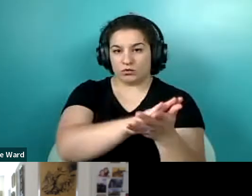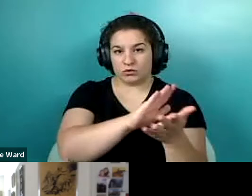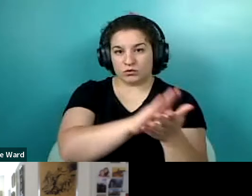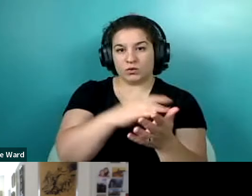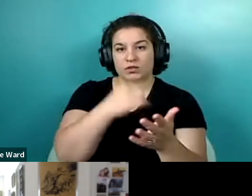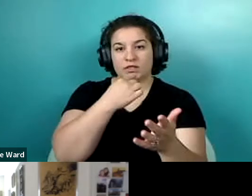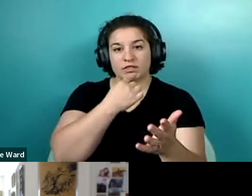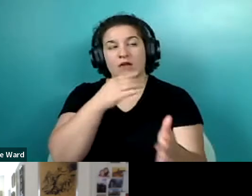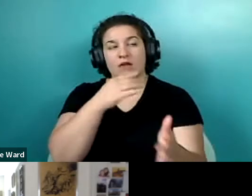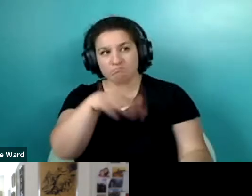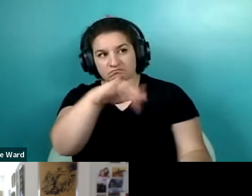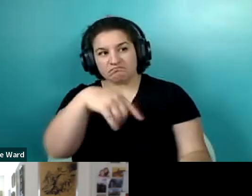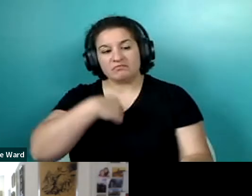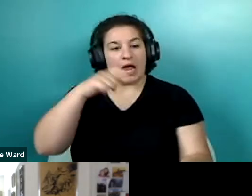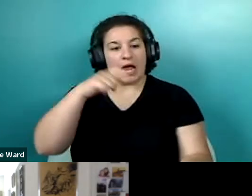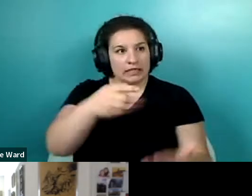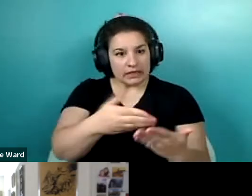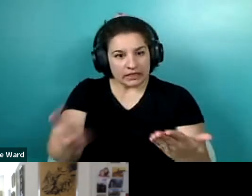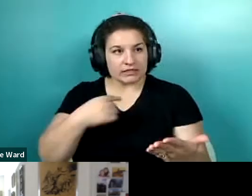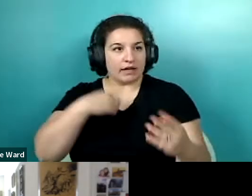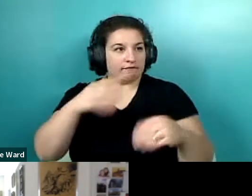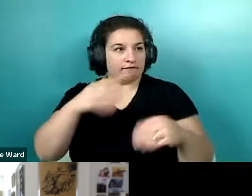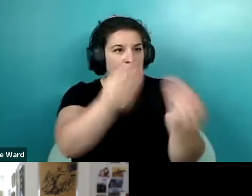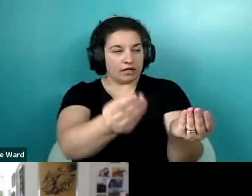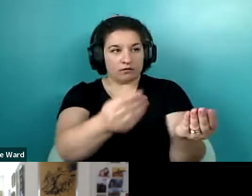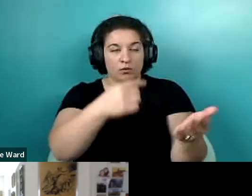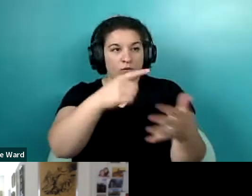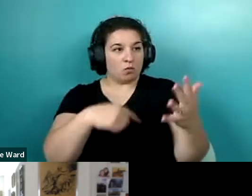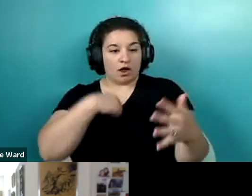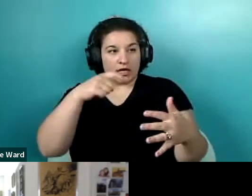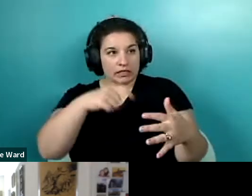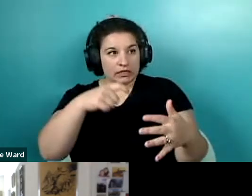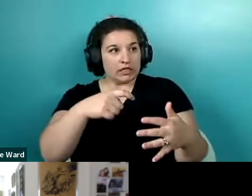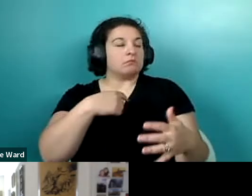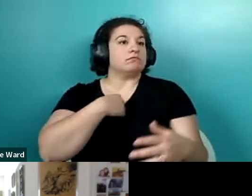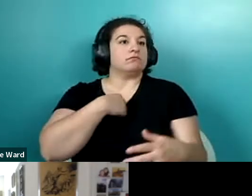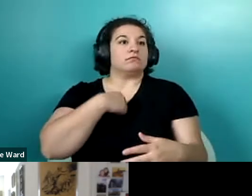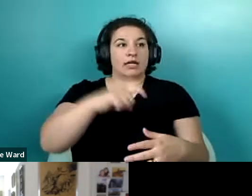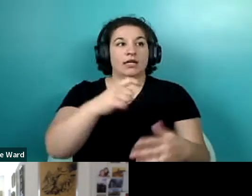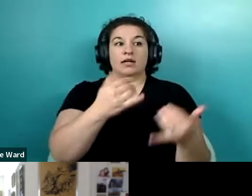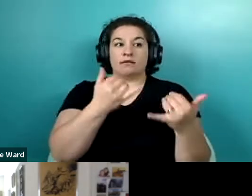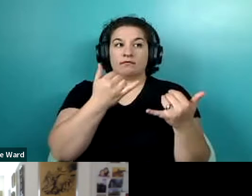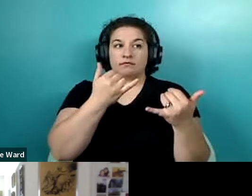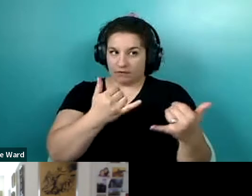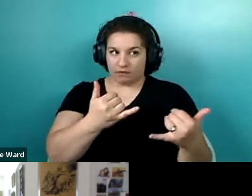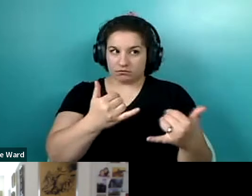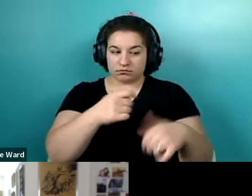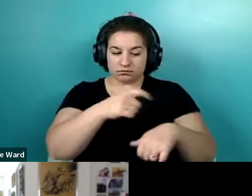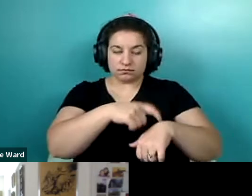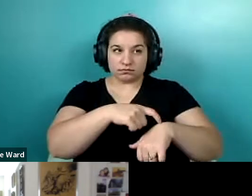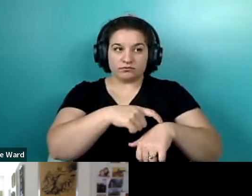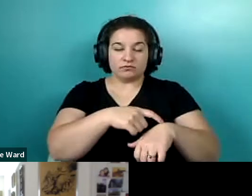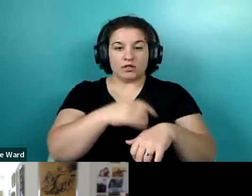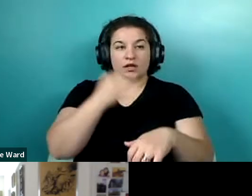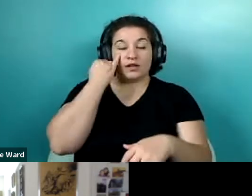I need this. I've given you what I need in order to be given it, and I need it in a timely way. And if they're not going to get